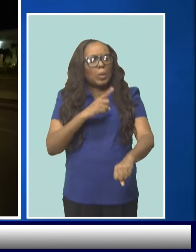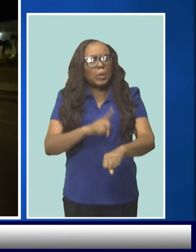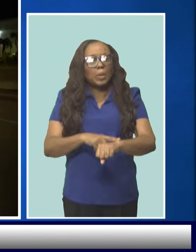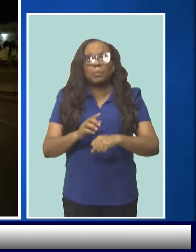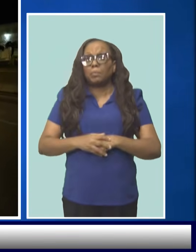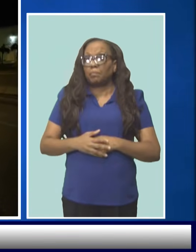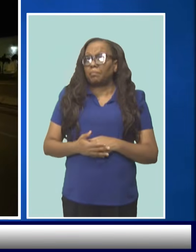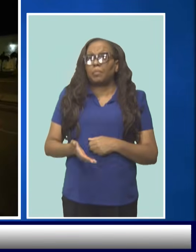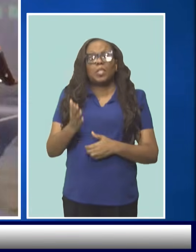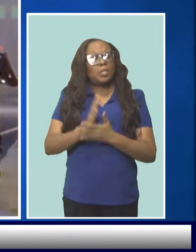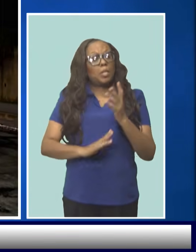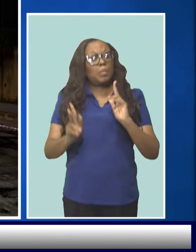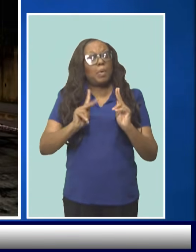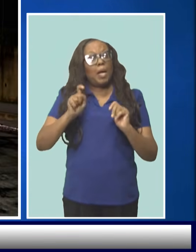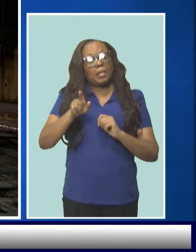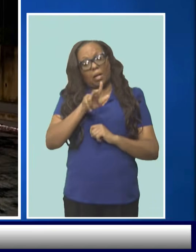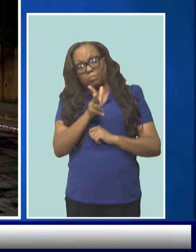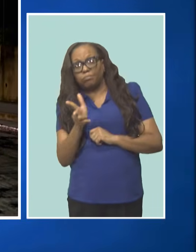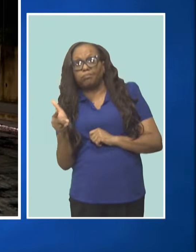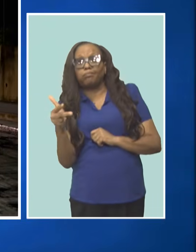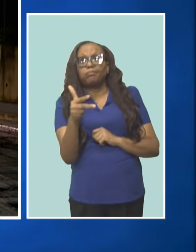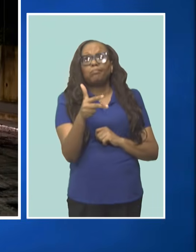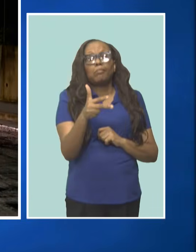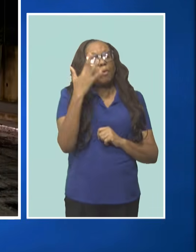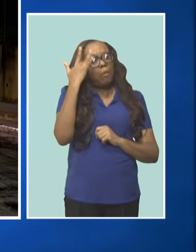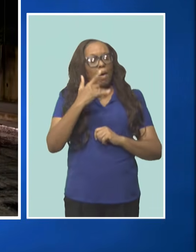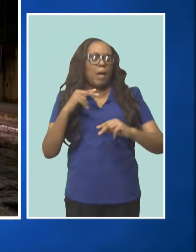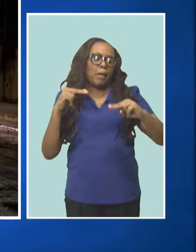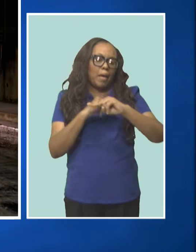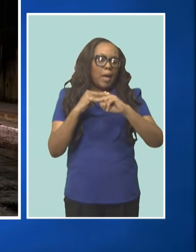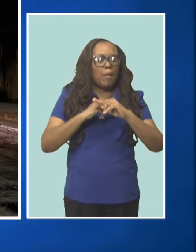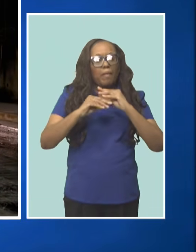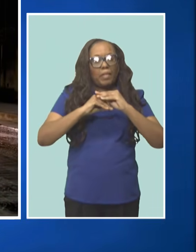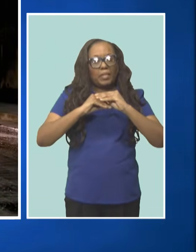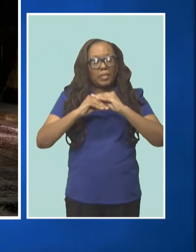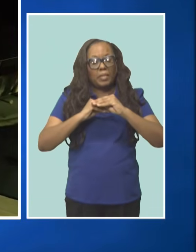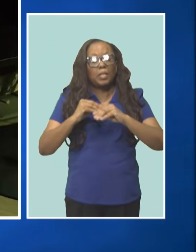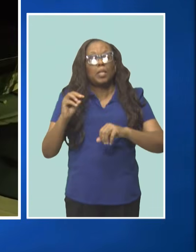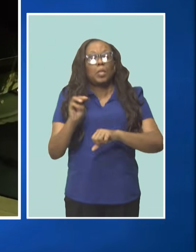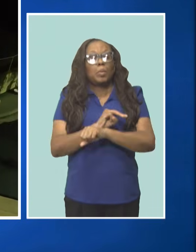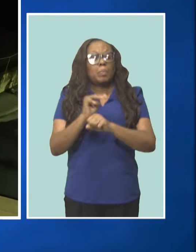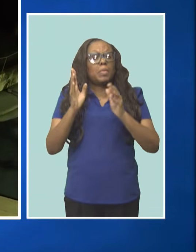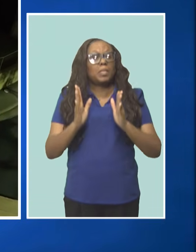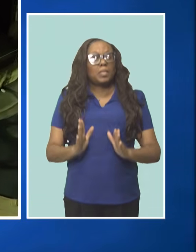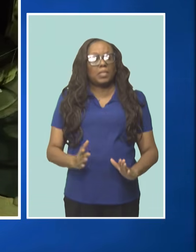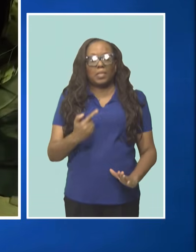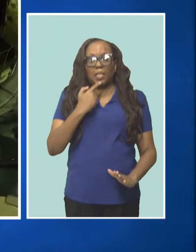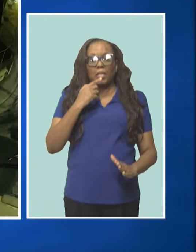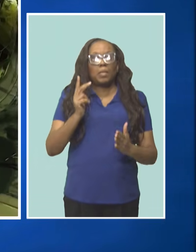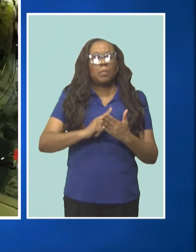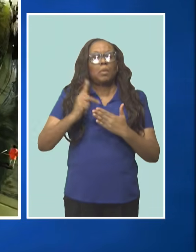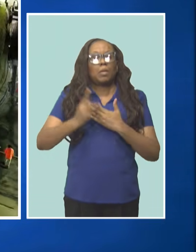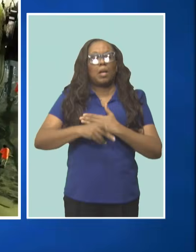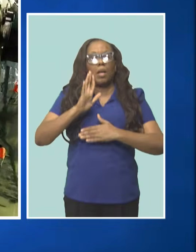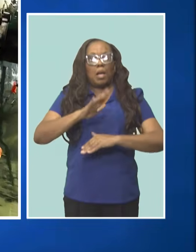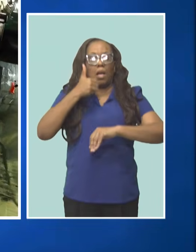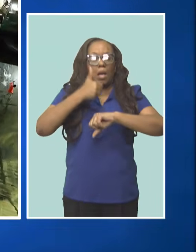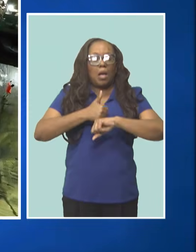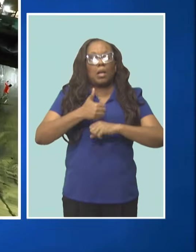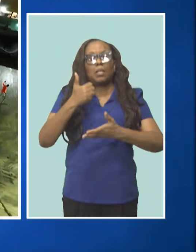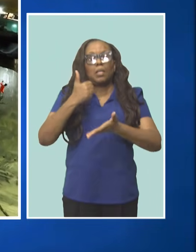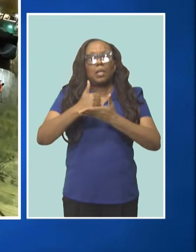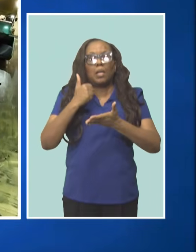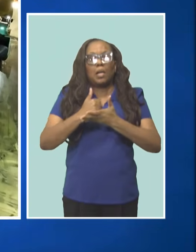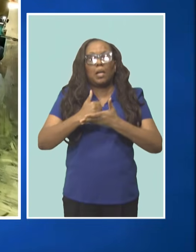routes because of maintenance on the highways. Minister of Transport and Works, Santia Bradshaw, says the program is in place to help fix some of the